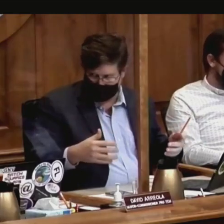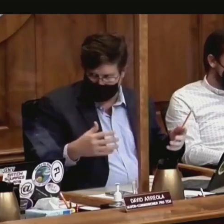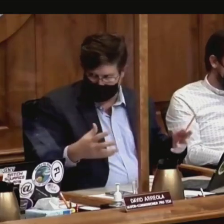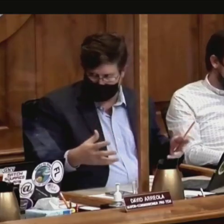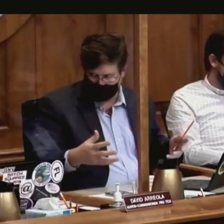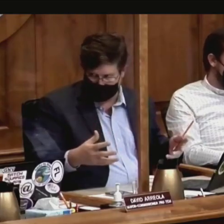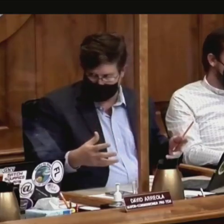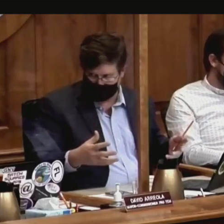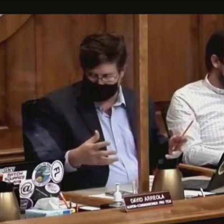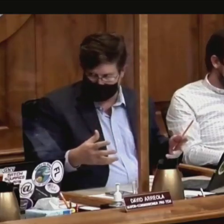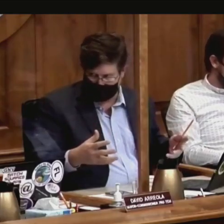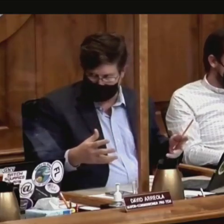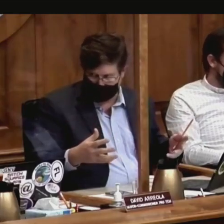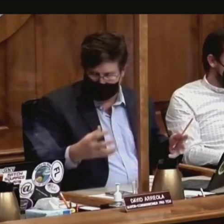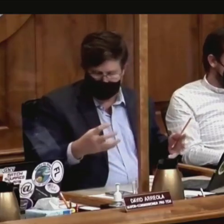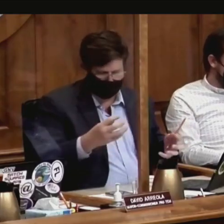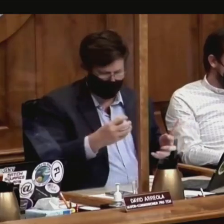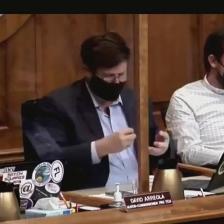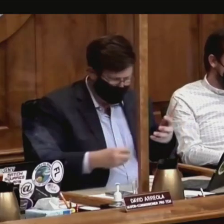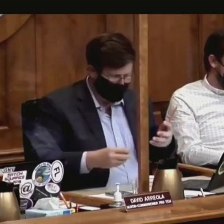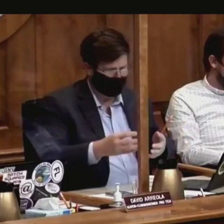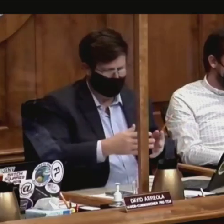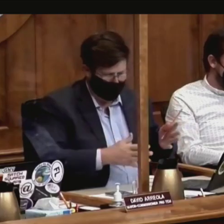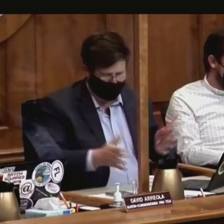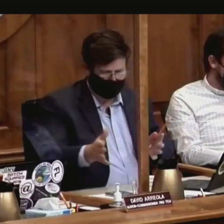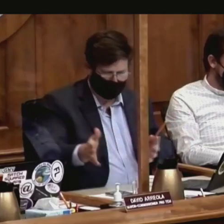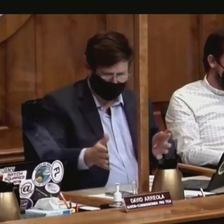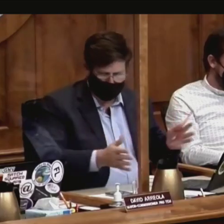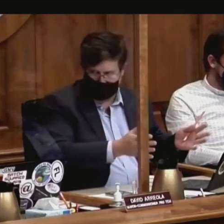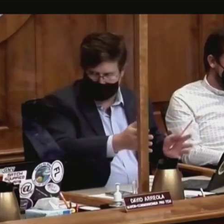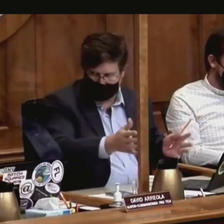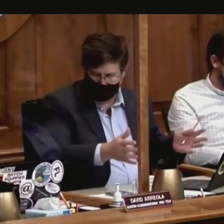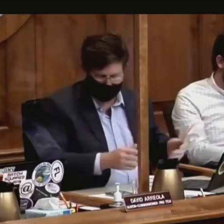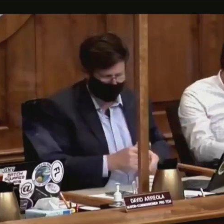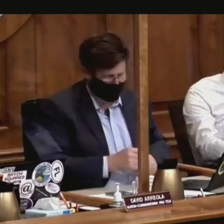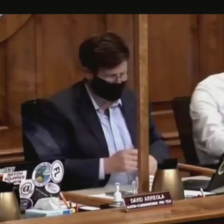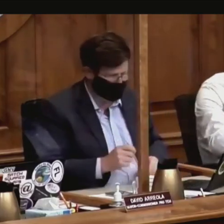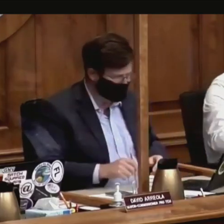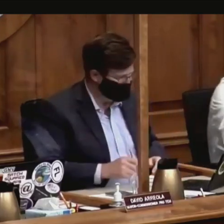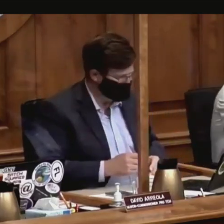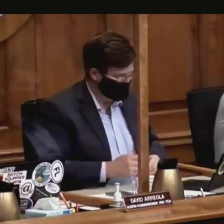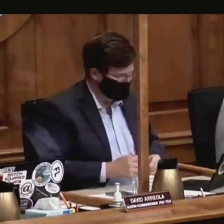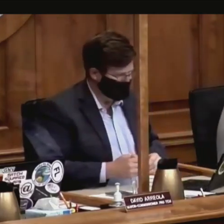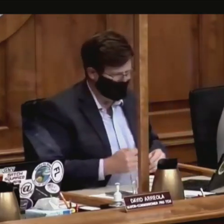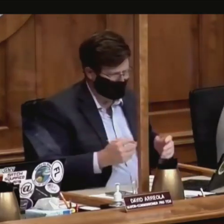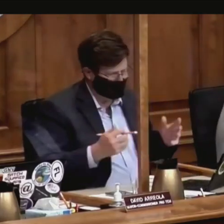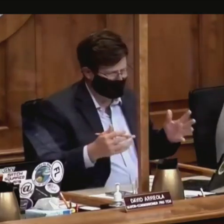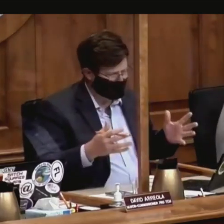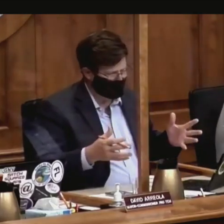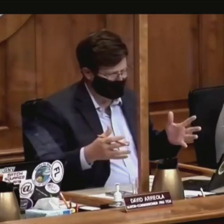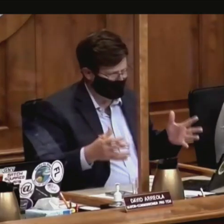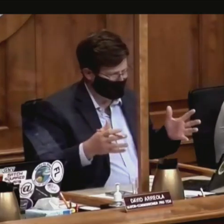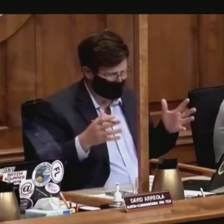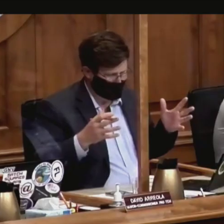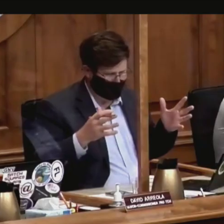really encourage commercial redevelopment because it would slow traffic down, allow people to pull off on the different areas. It really was creative, and it showed you